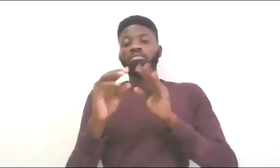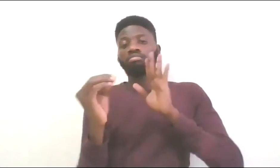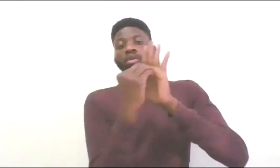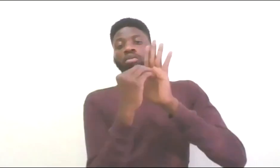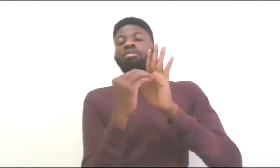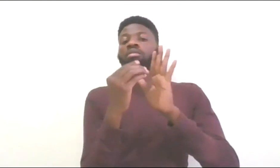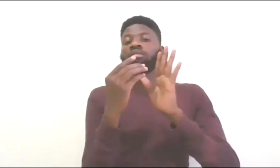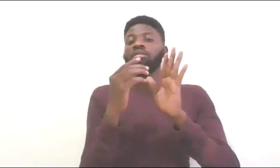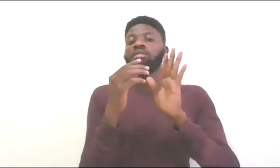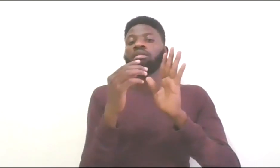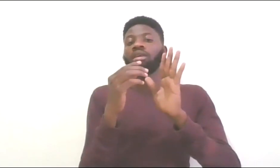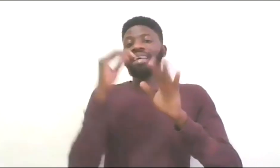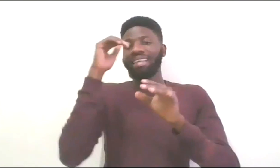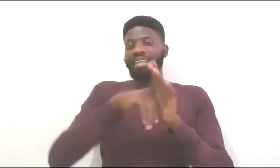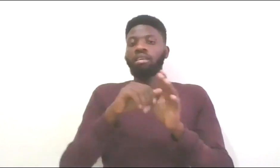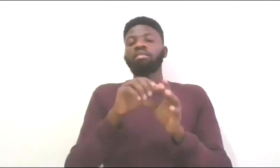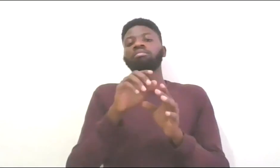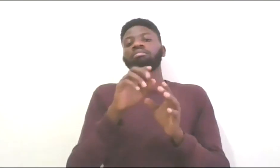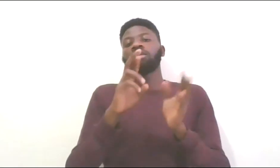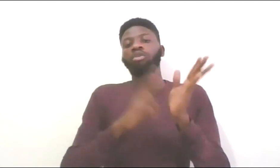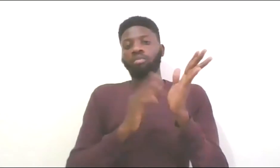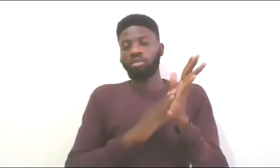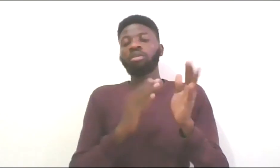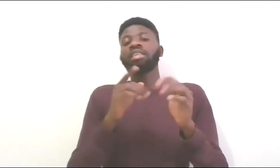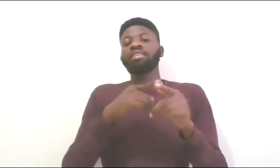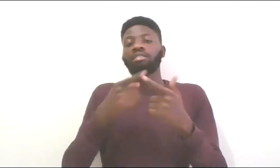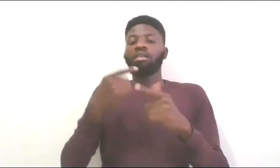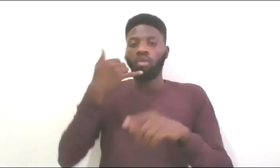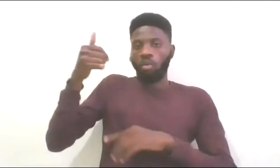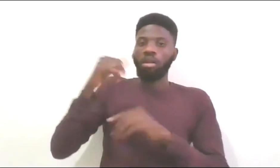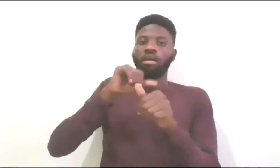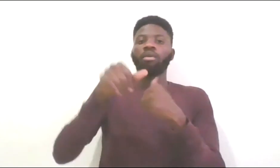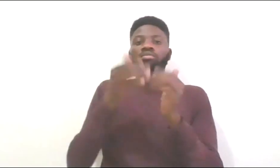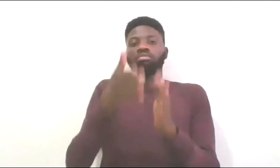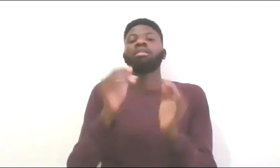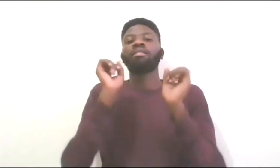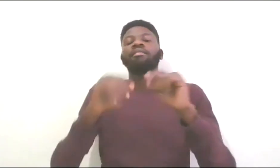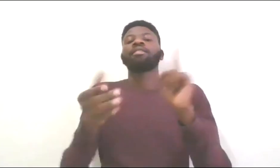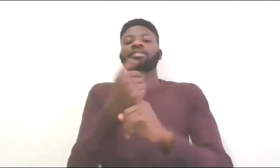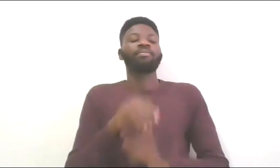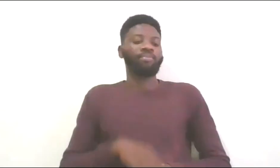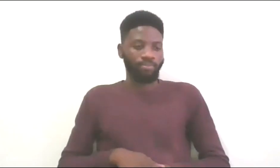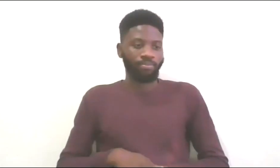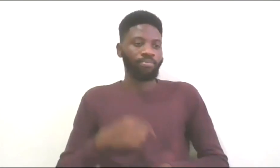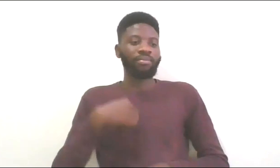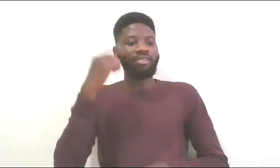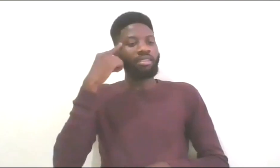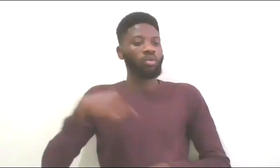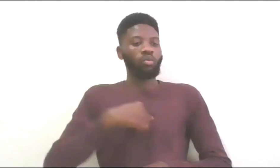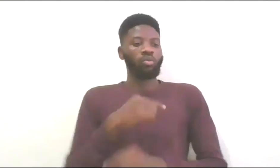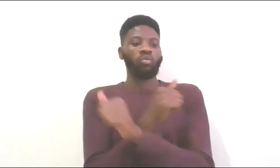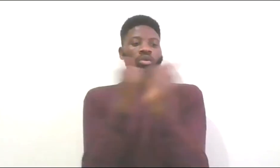about you. That's okay. All right. I think we are good. I'll be sharing my